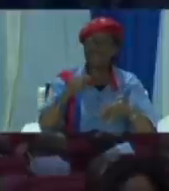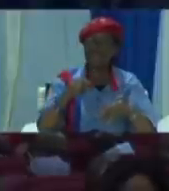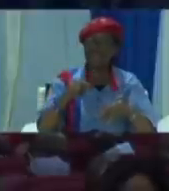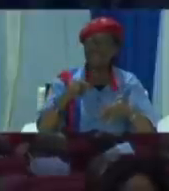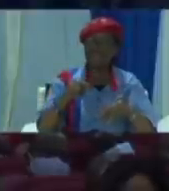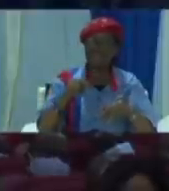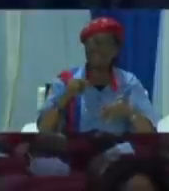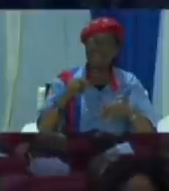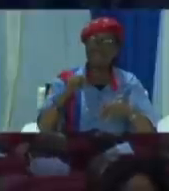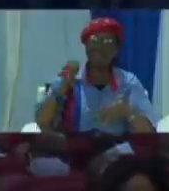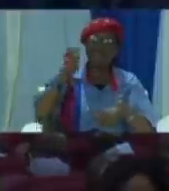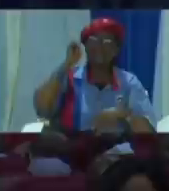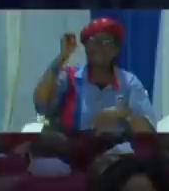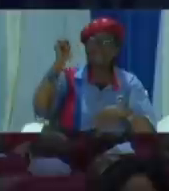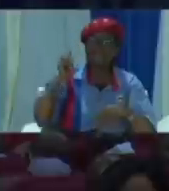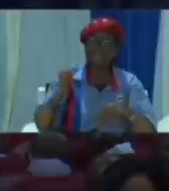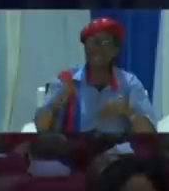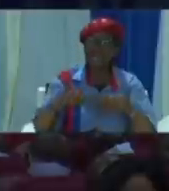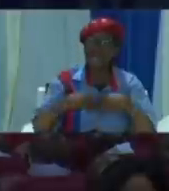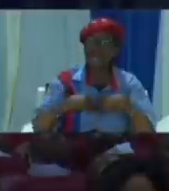show.